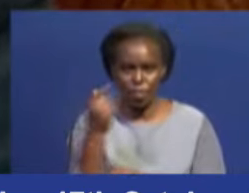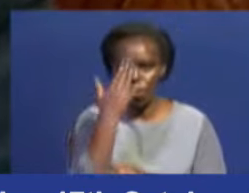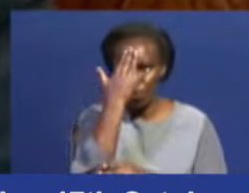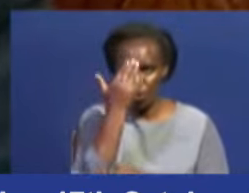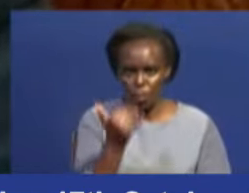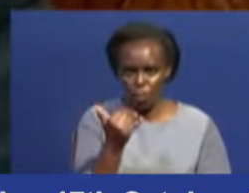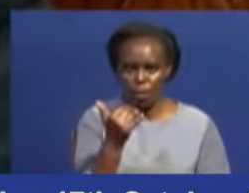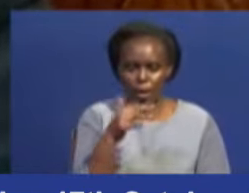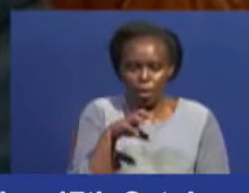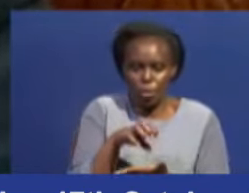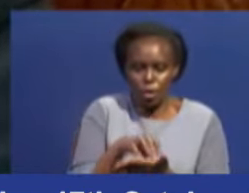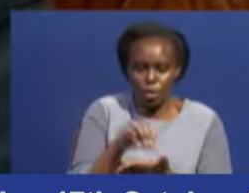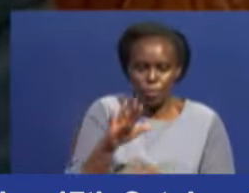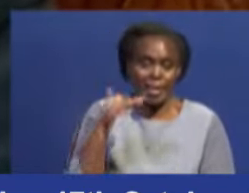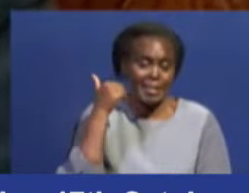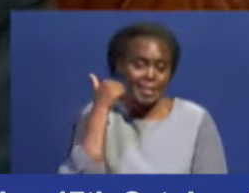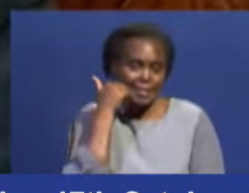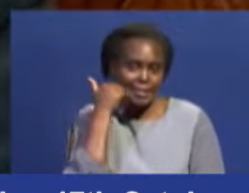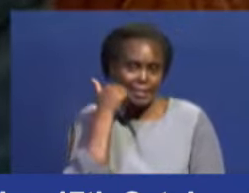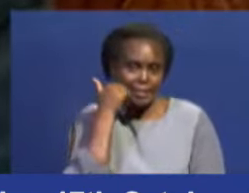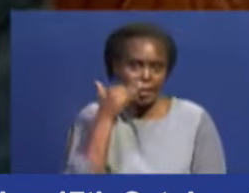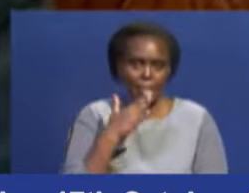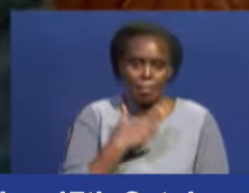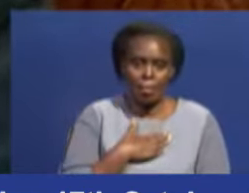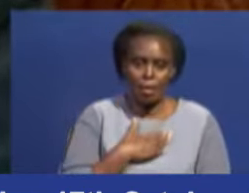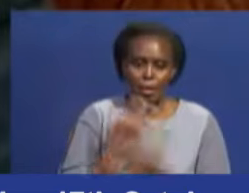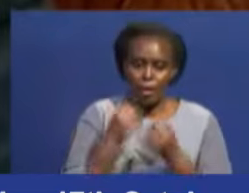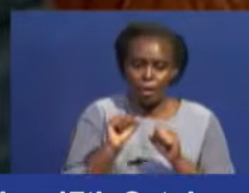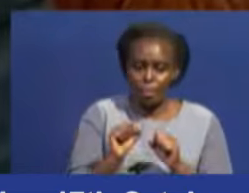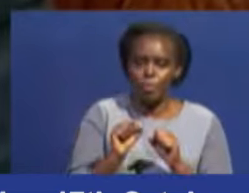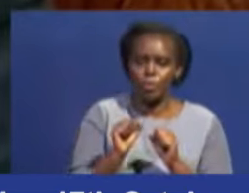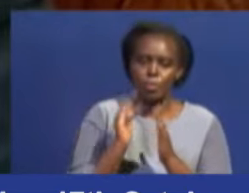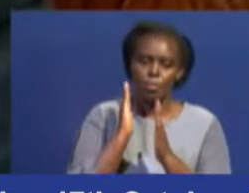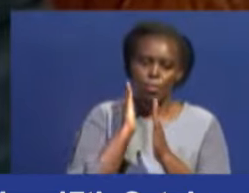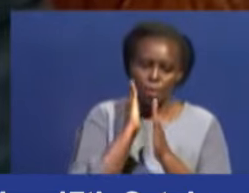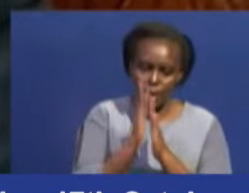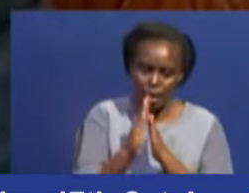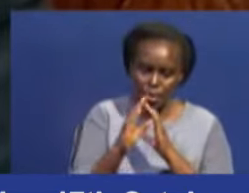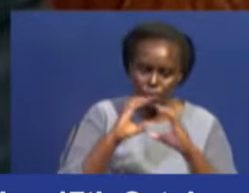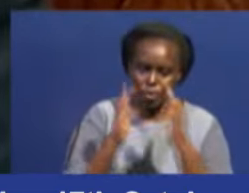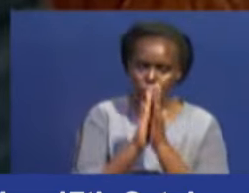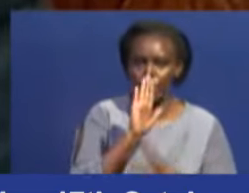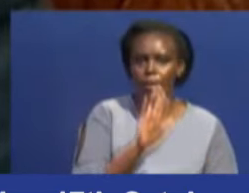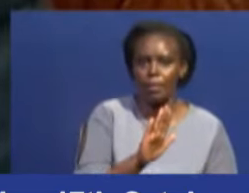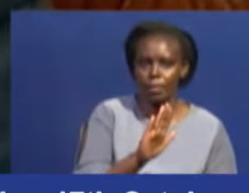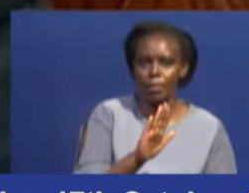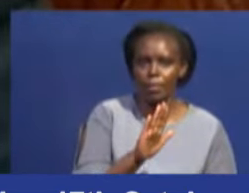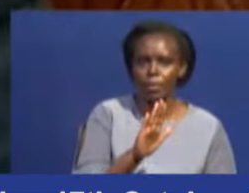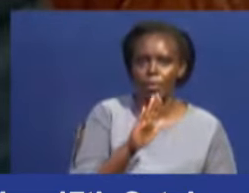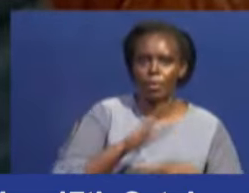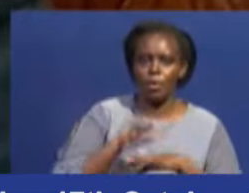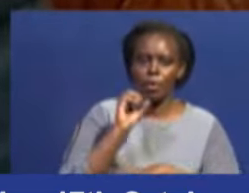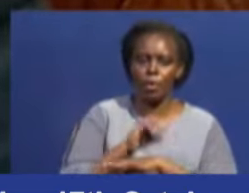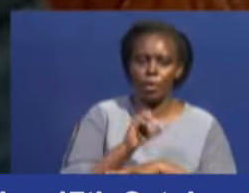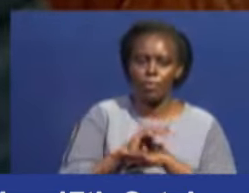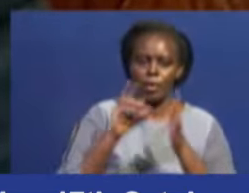Because of his condition, I was not able to directly talk to him on the advice of